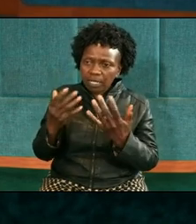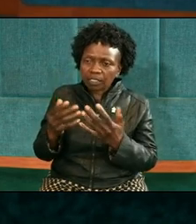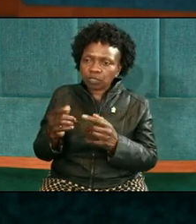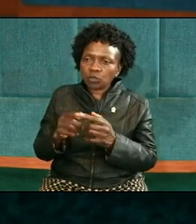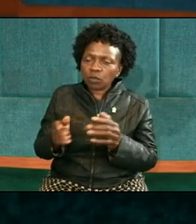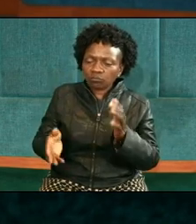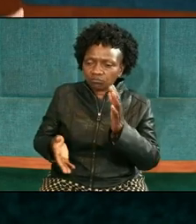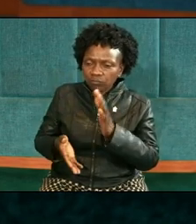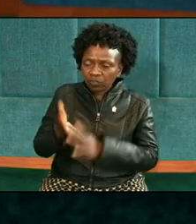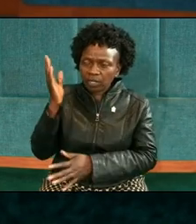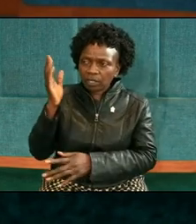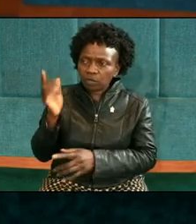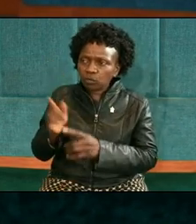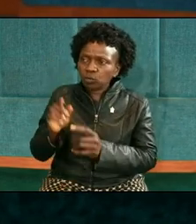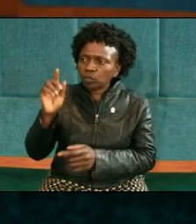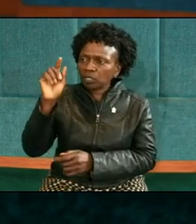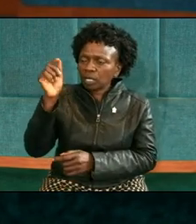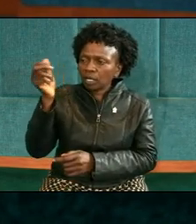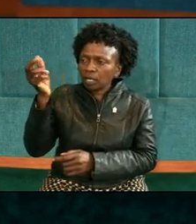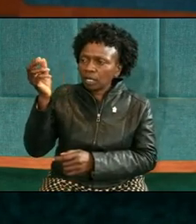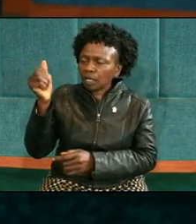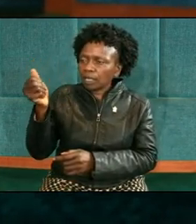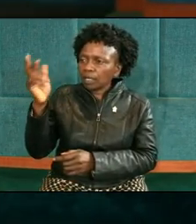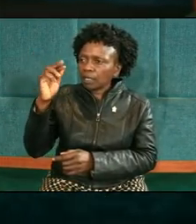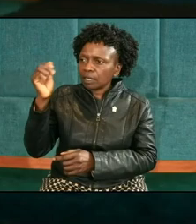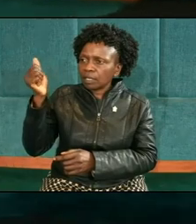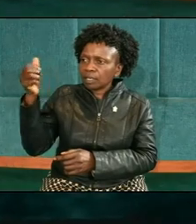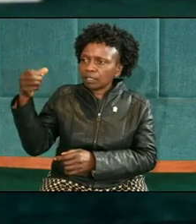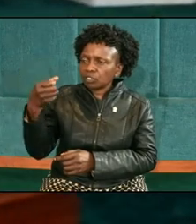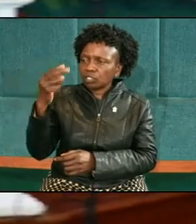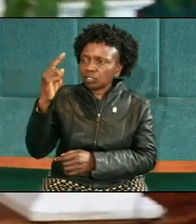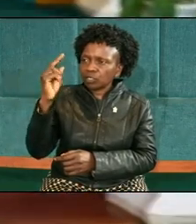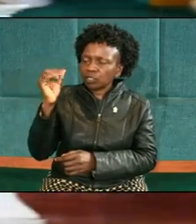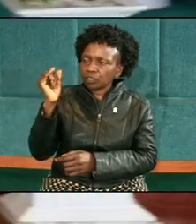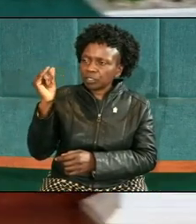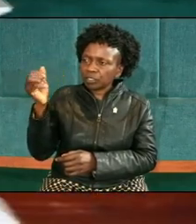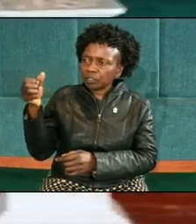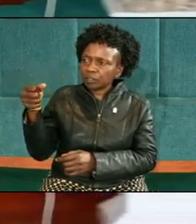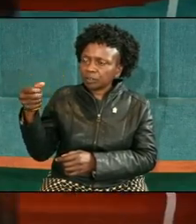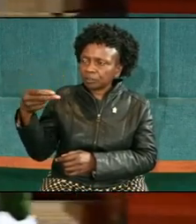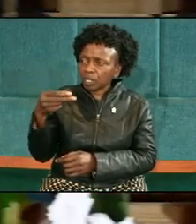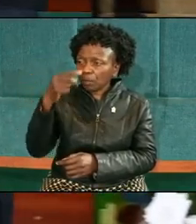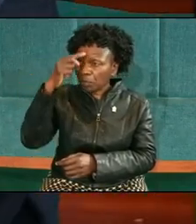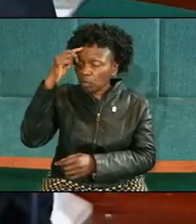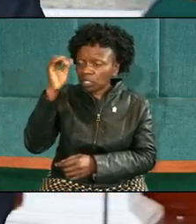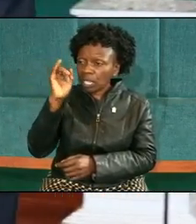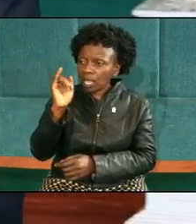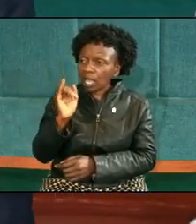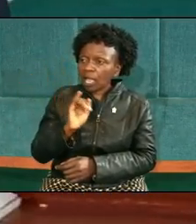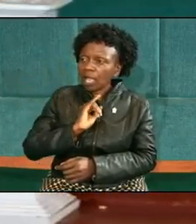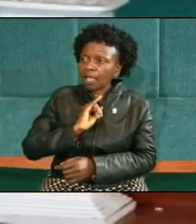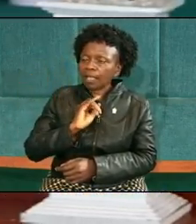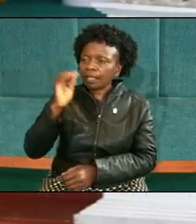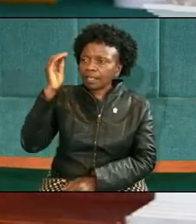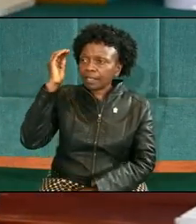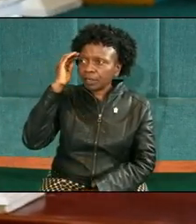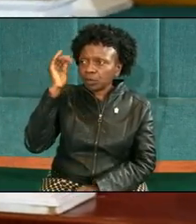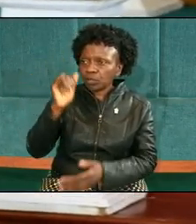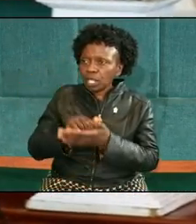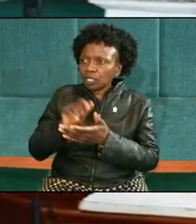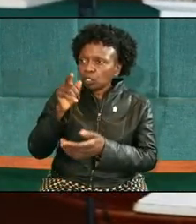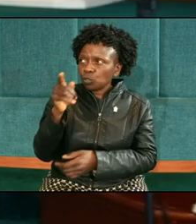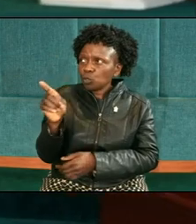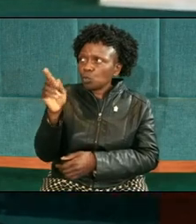Tarshish? What's the reason, Jonah? Answer, because, help me read, because I knew that